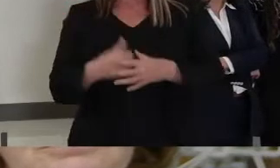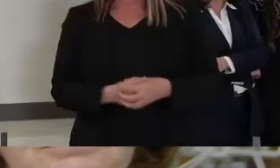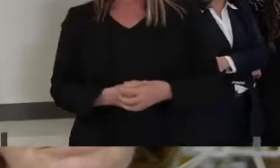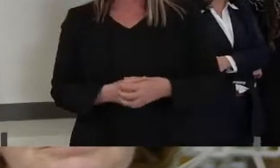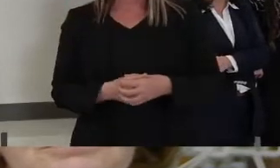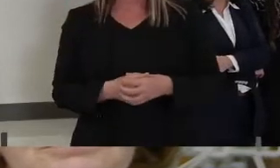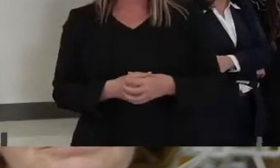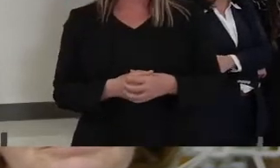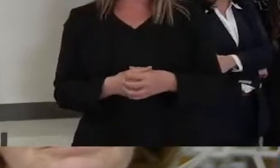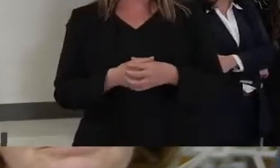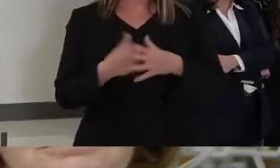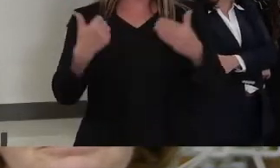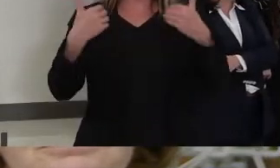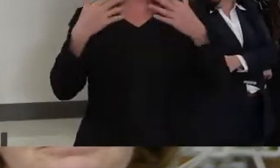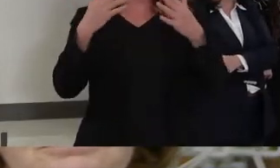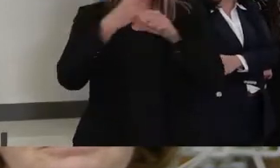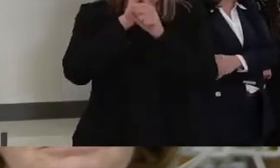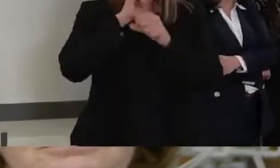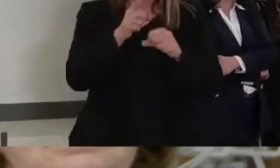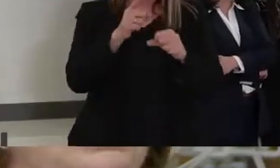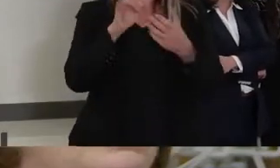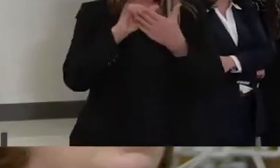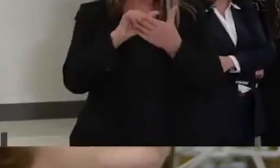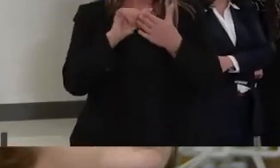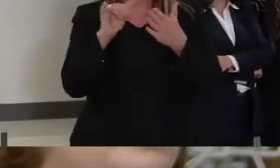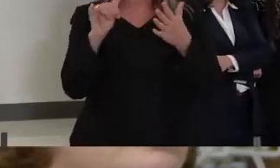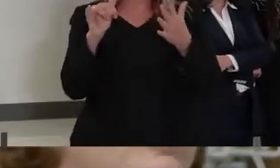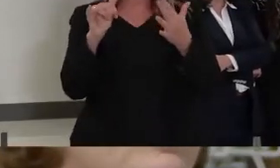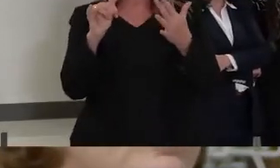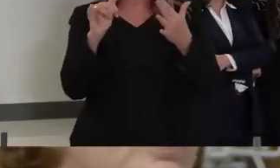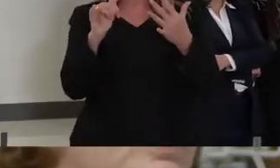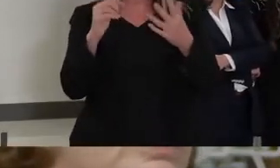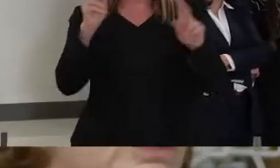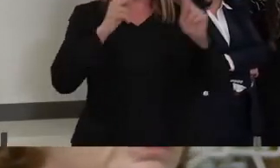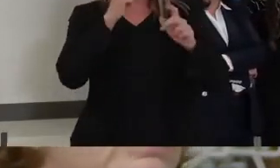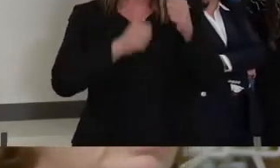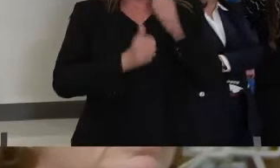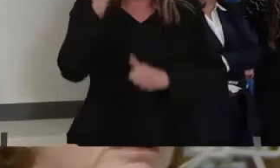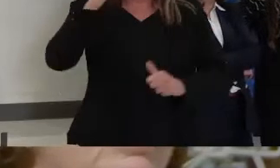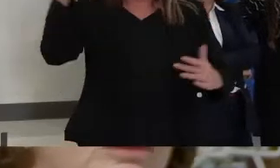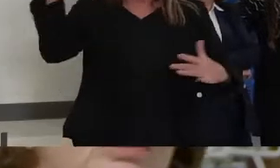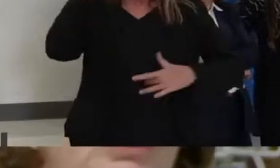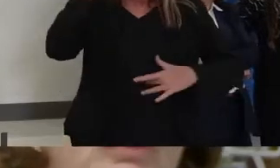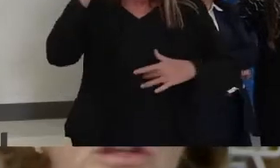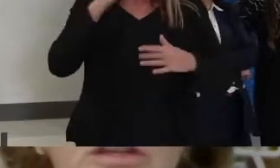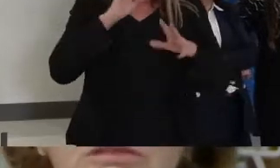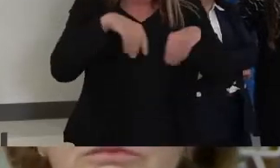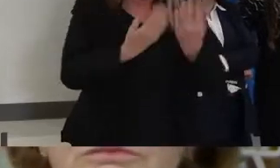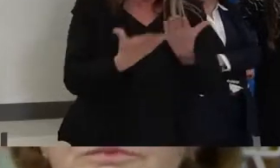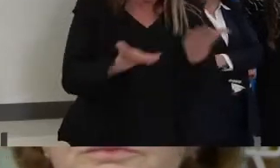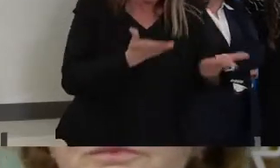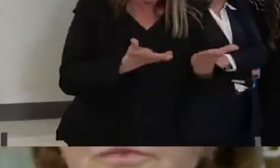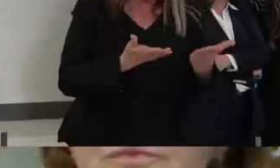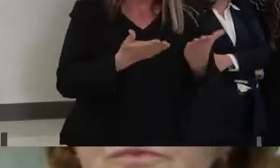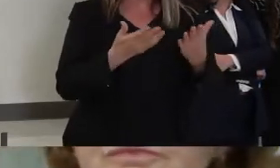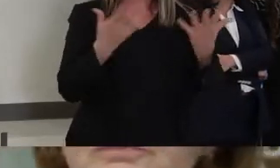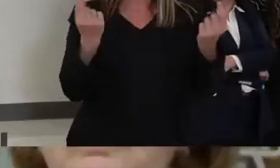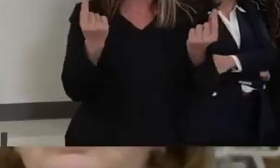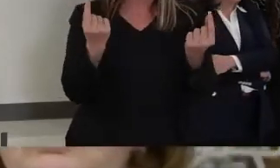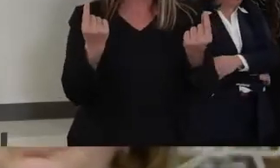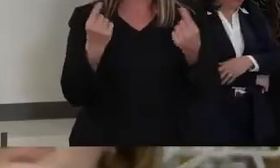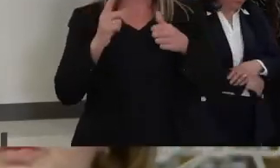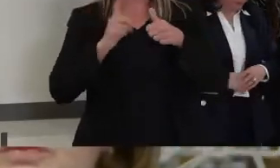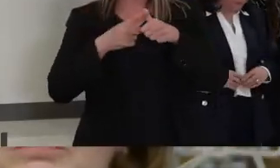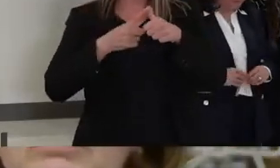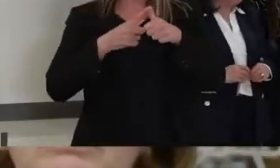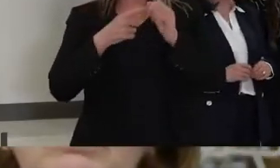And so how do you ensure that the people who are the sickest of the sick are going to get served? Number one, the state